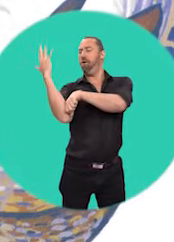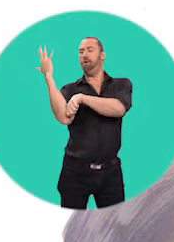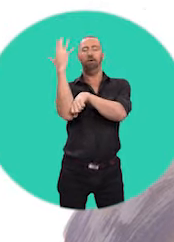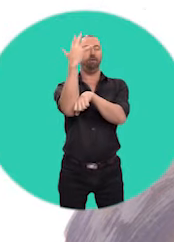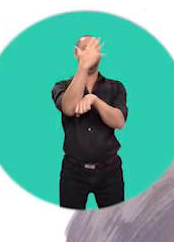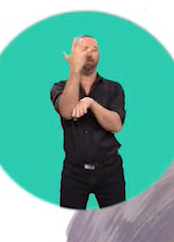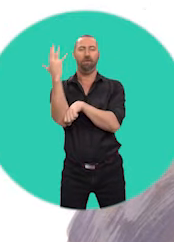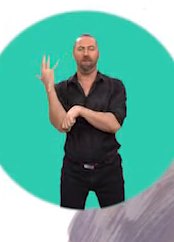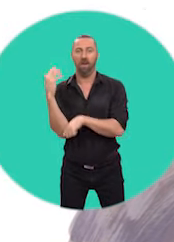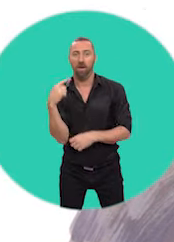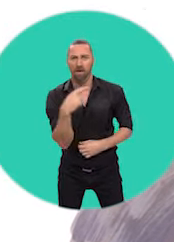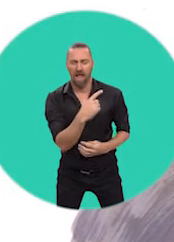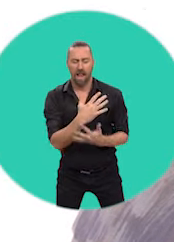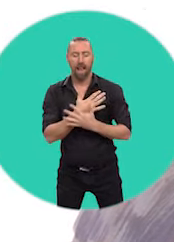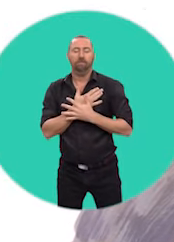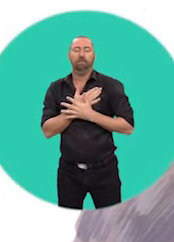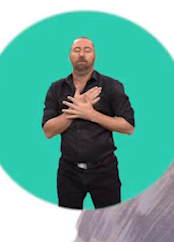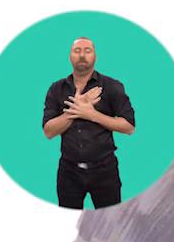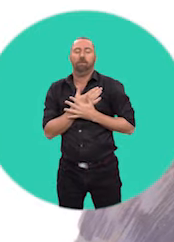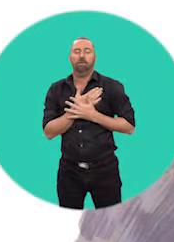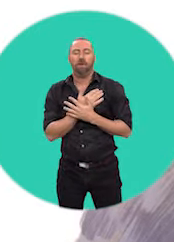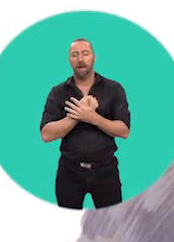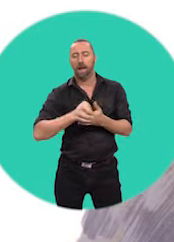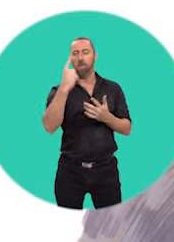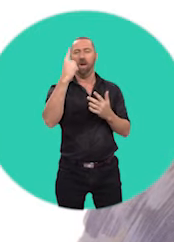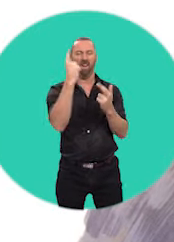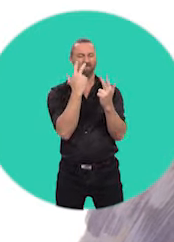most of all, Leonard loved to sing.